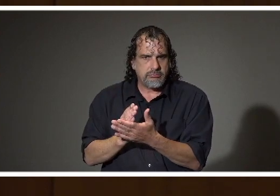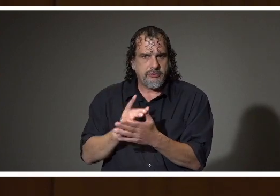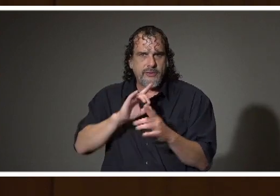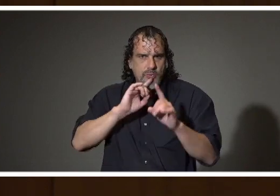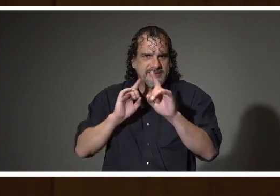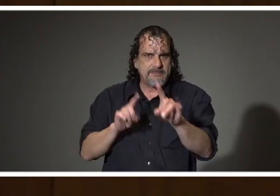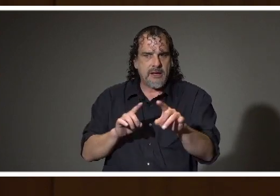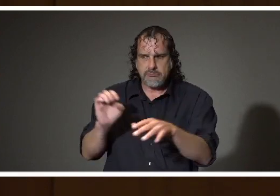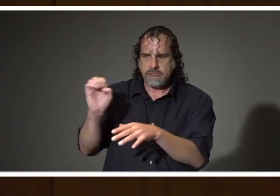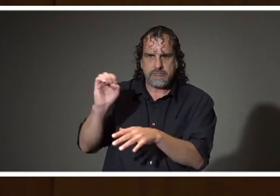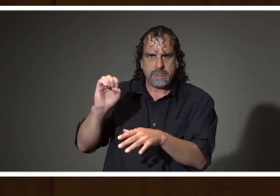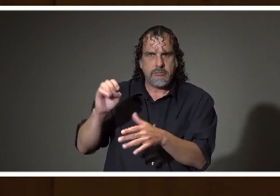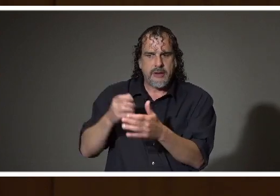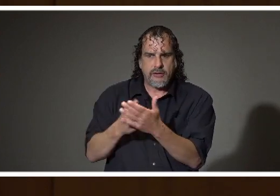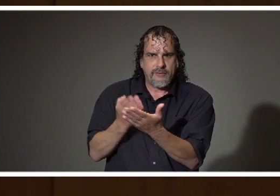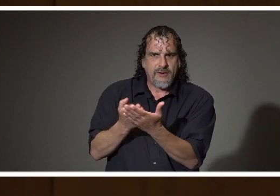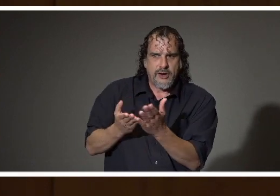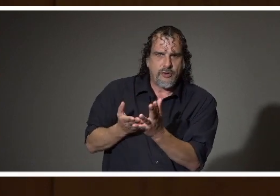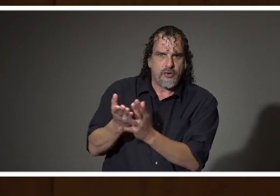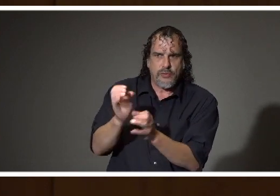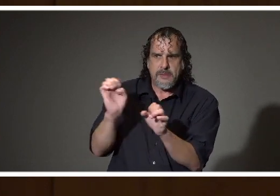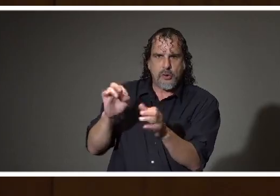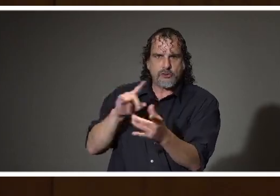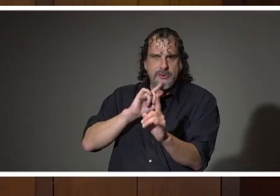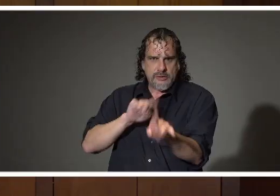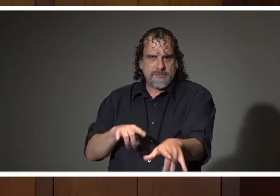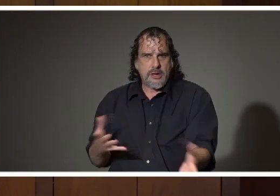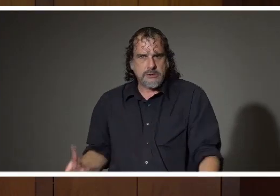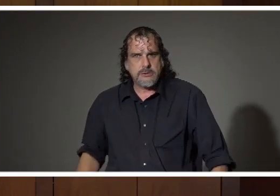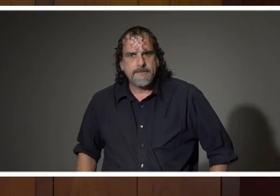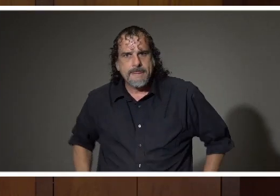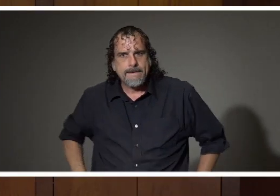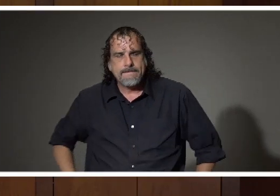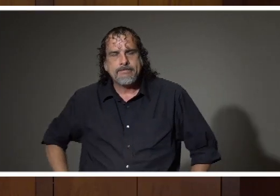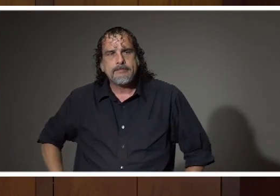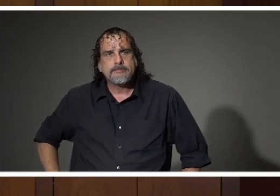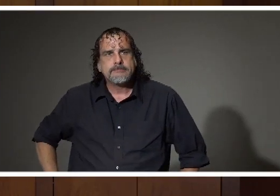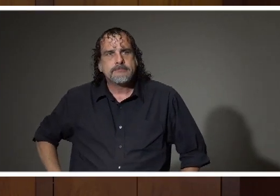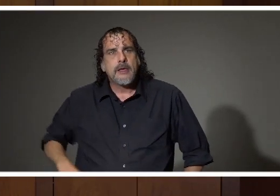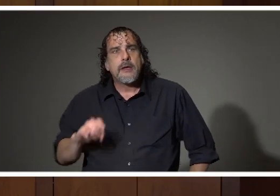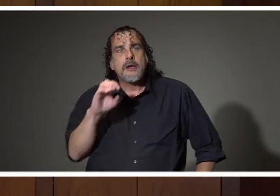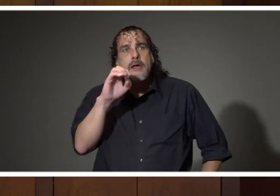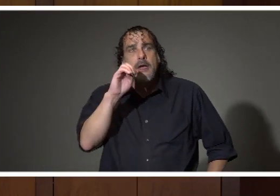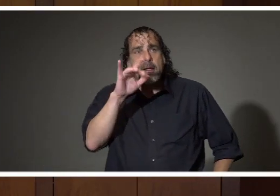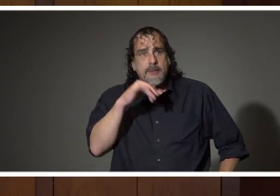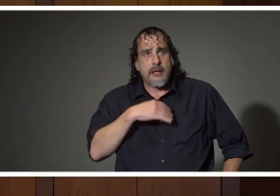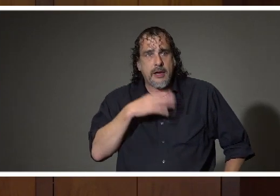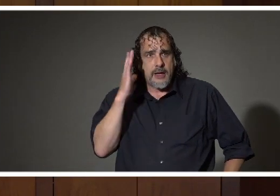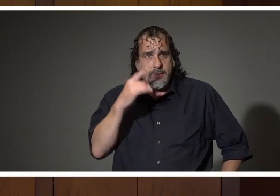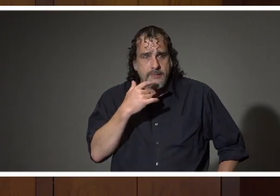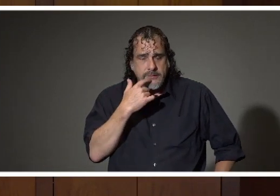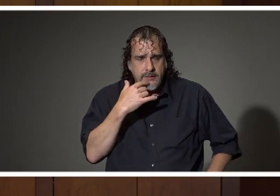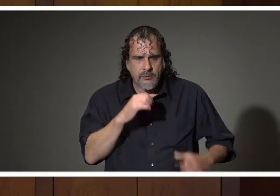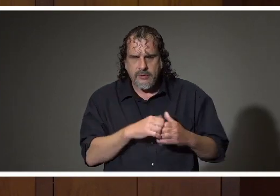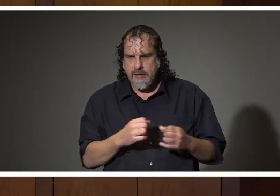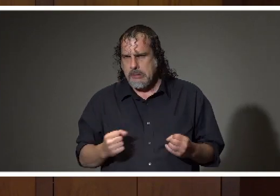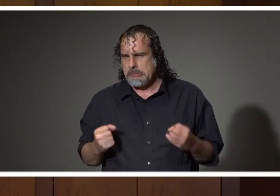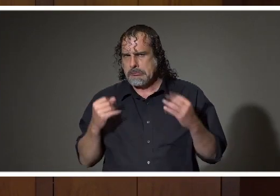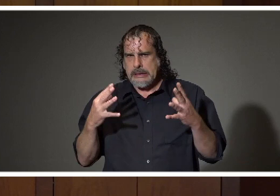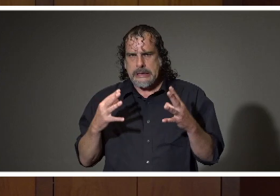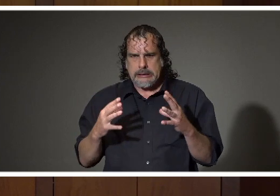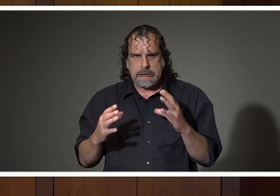response that's being funded in that mechanism. Yeah, and Emily, I'll just say that we've had multiple conversations,